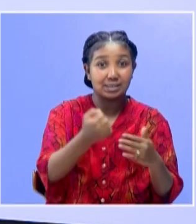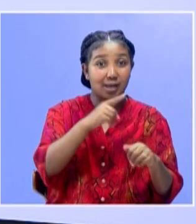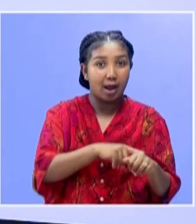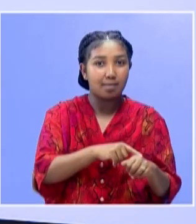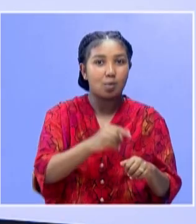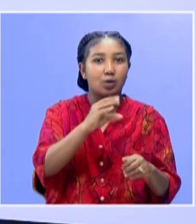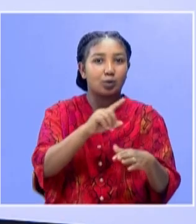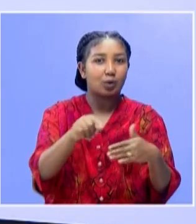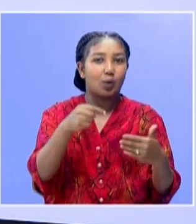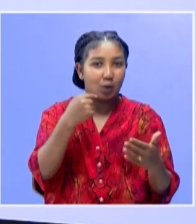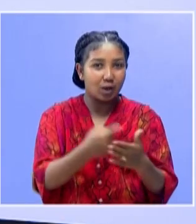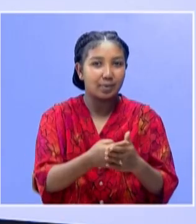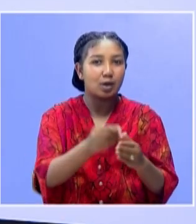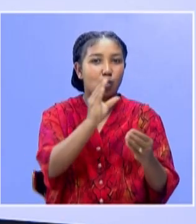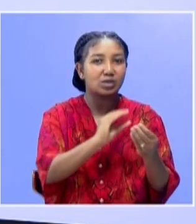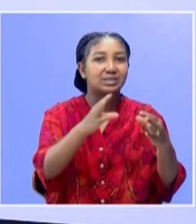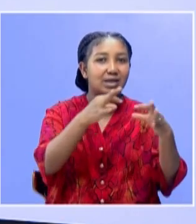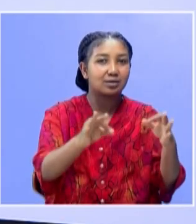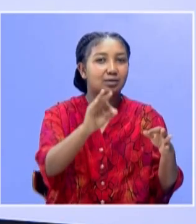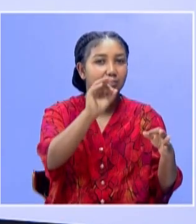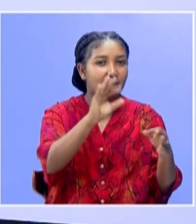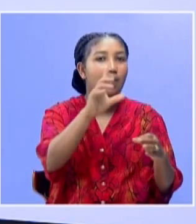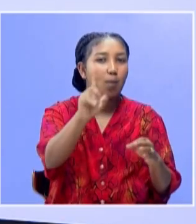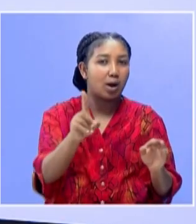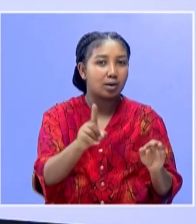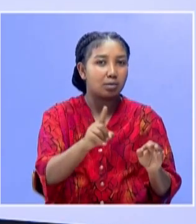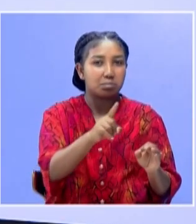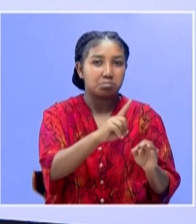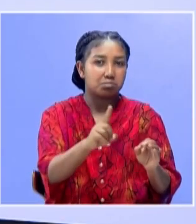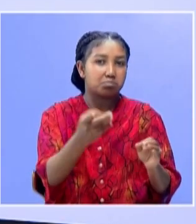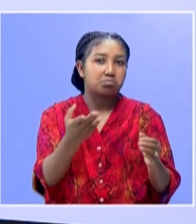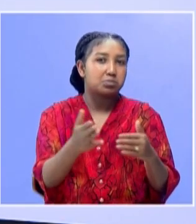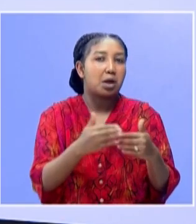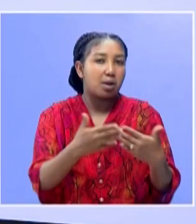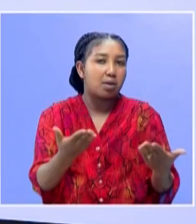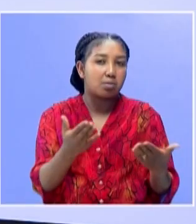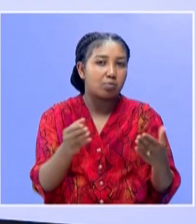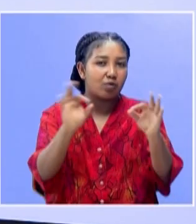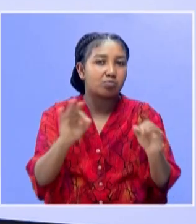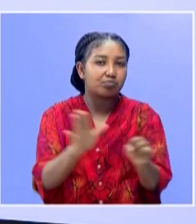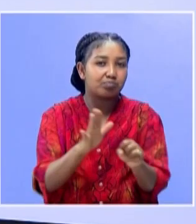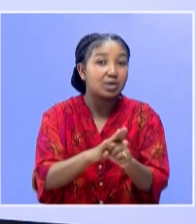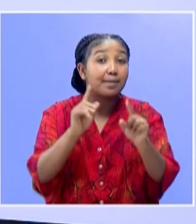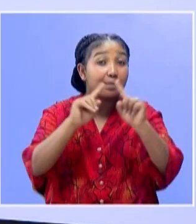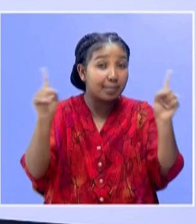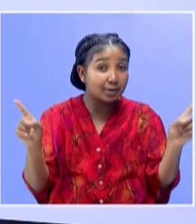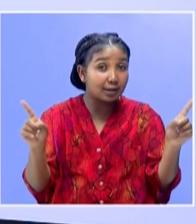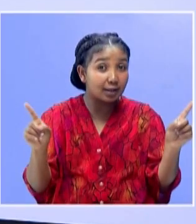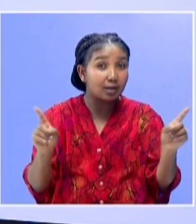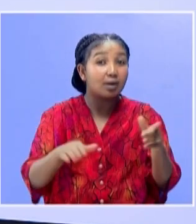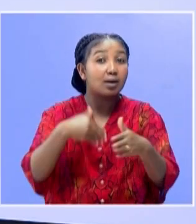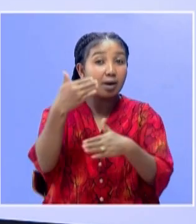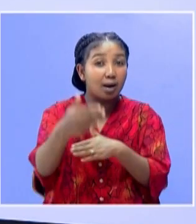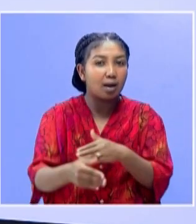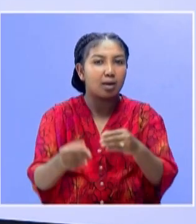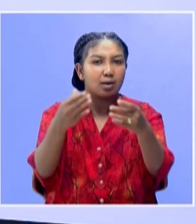because we are talking only about conditional sentence type 1, you might not hesitate to put the form. But later on, you